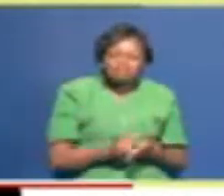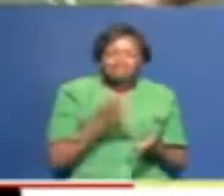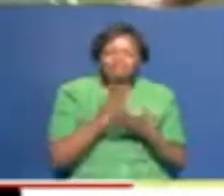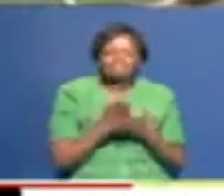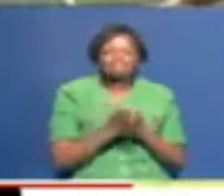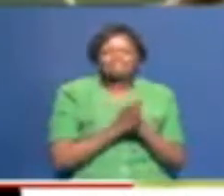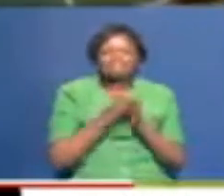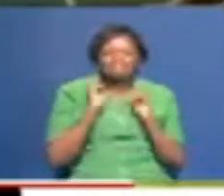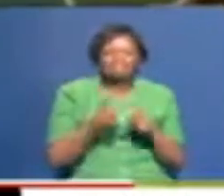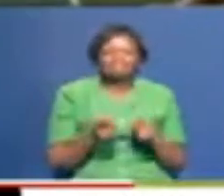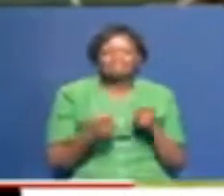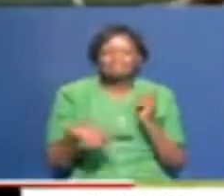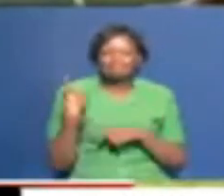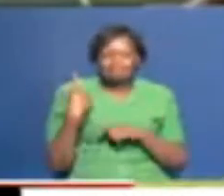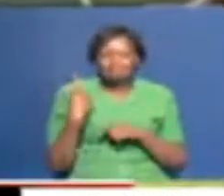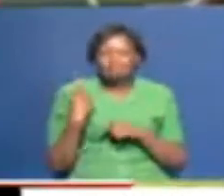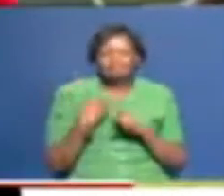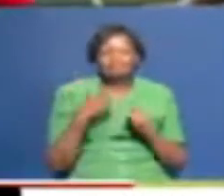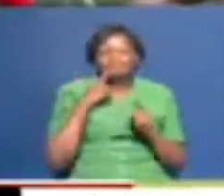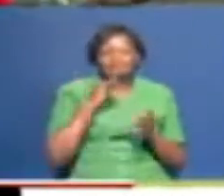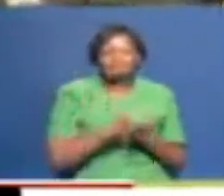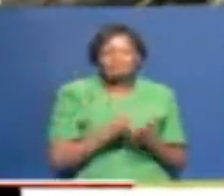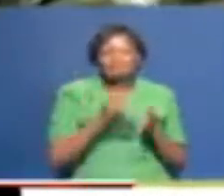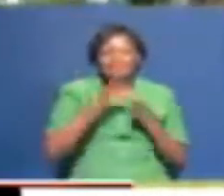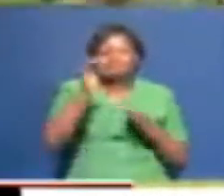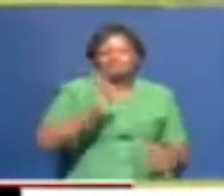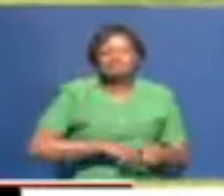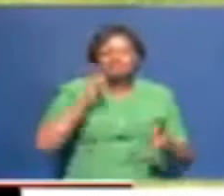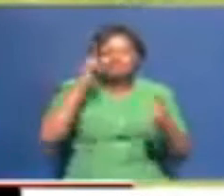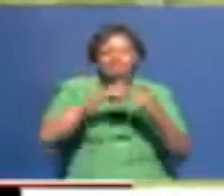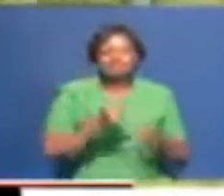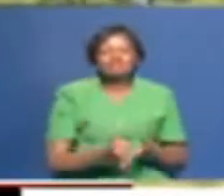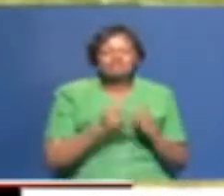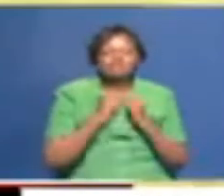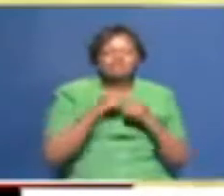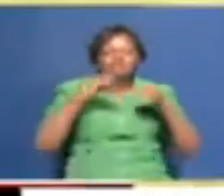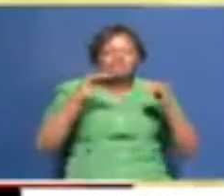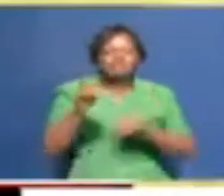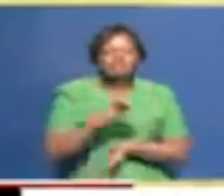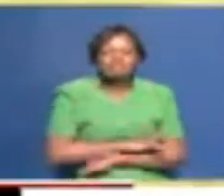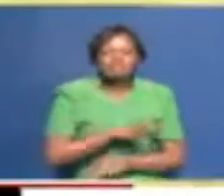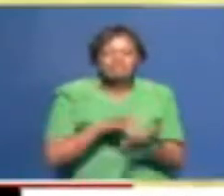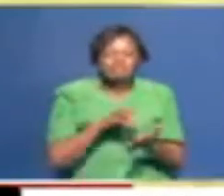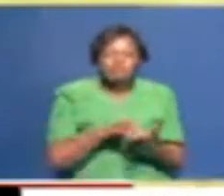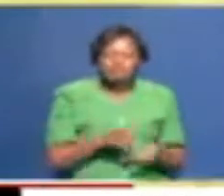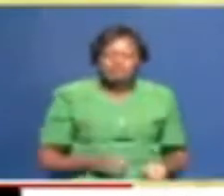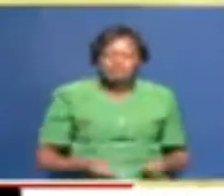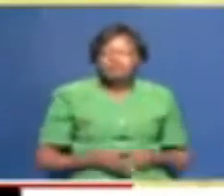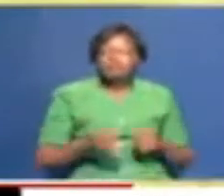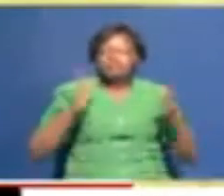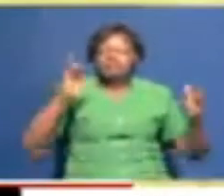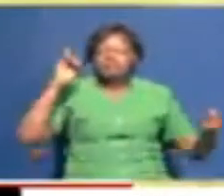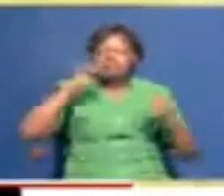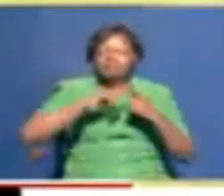to retain the Kwibuka title, but stated that his long-term goal was to help the team qualify for the one-day status. Our bigger goal